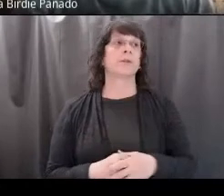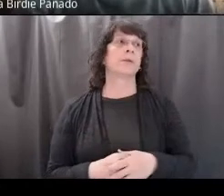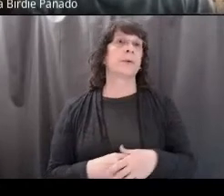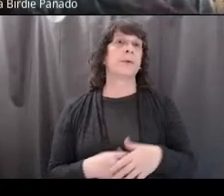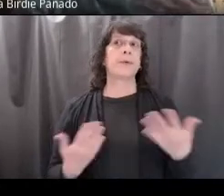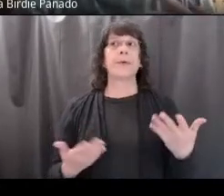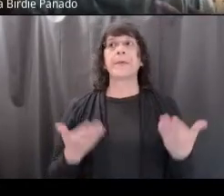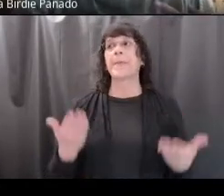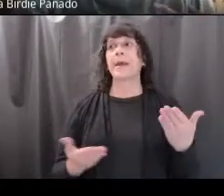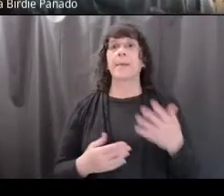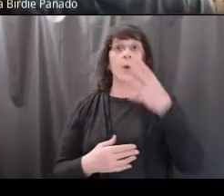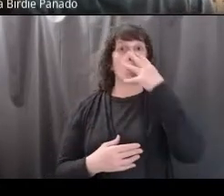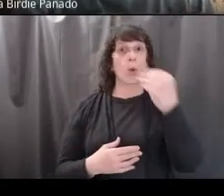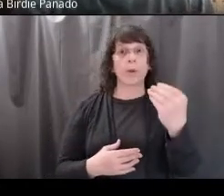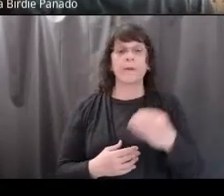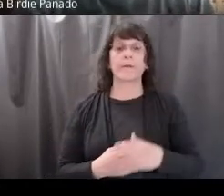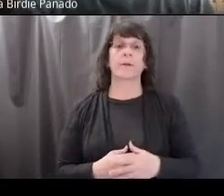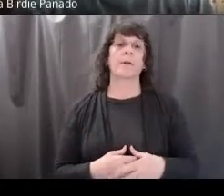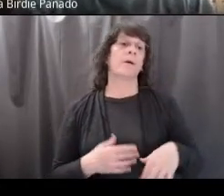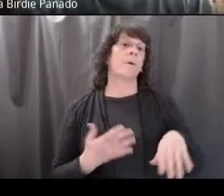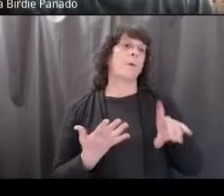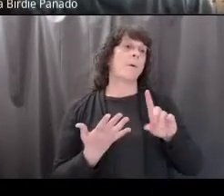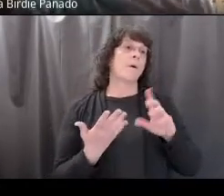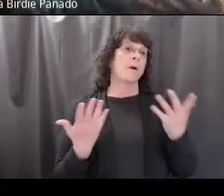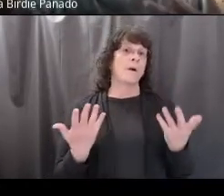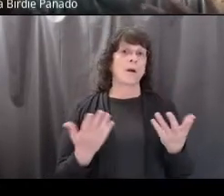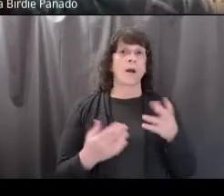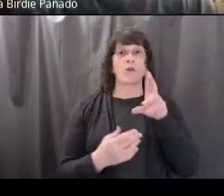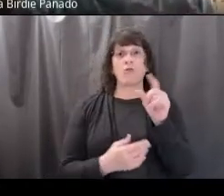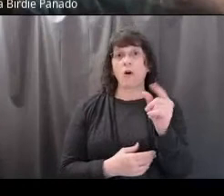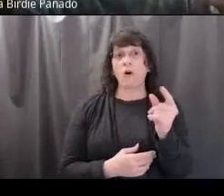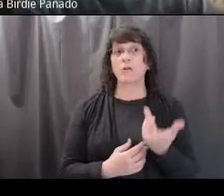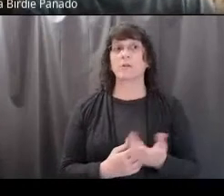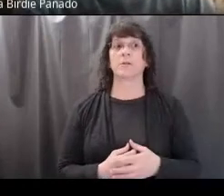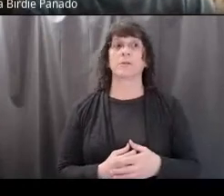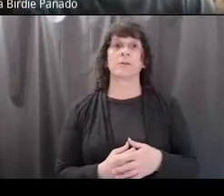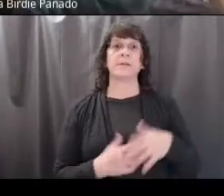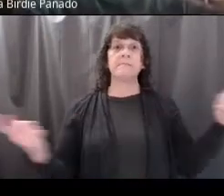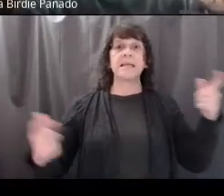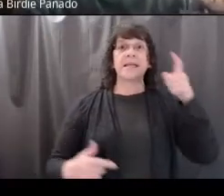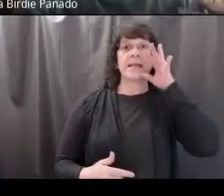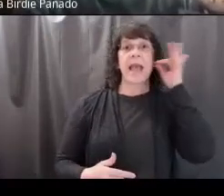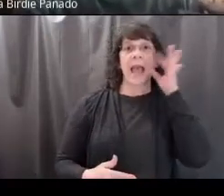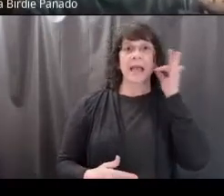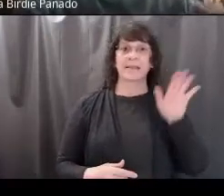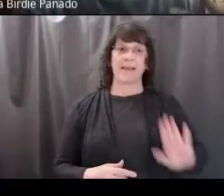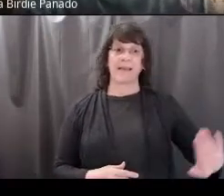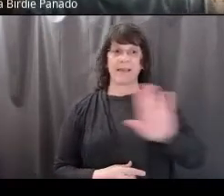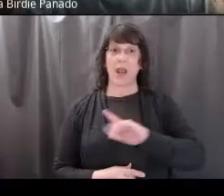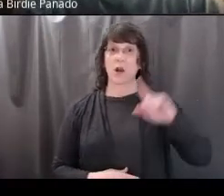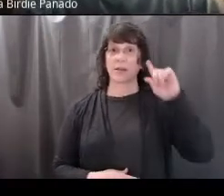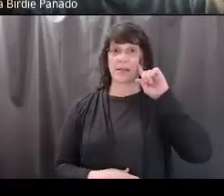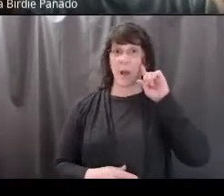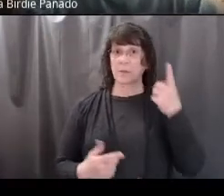or maybe wolves or dogs, big cats, the sounds that they make.